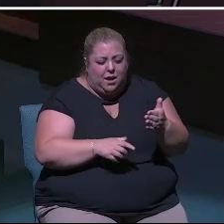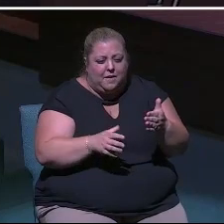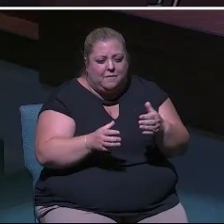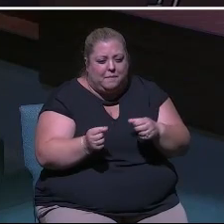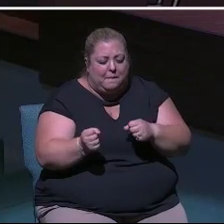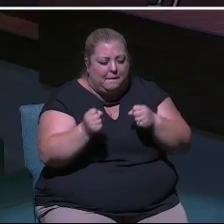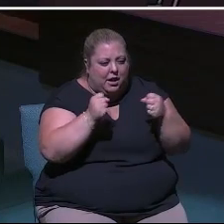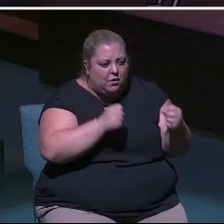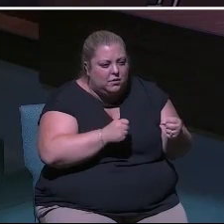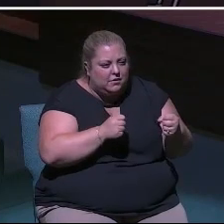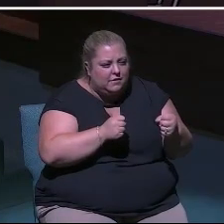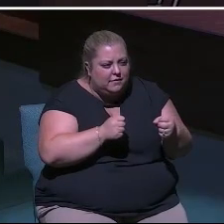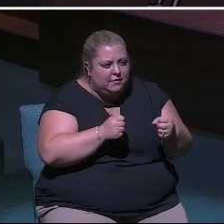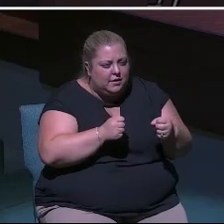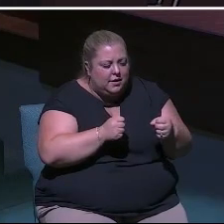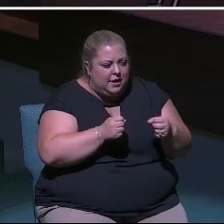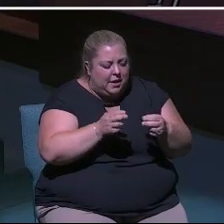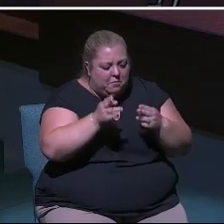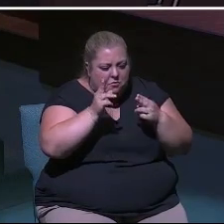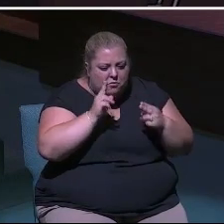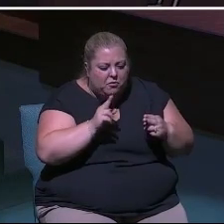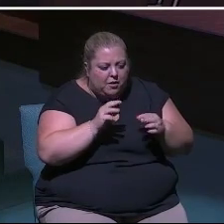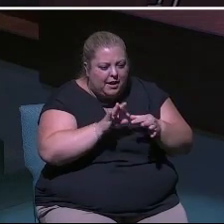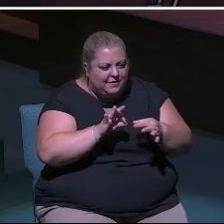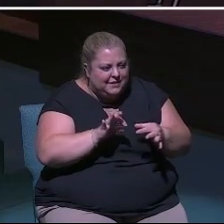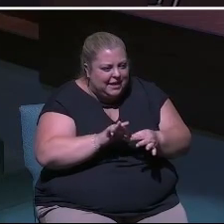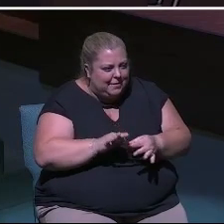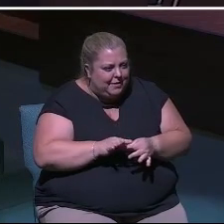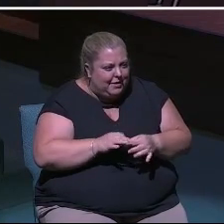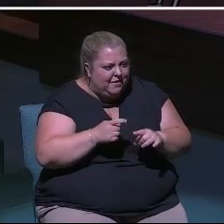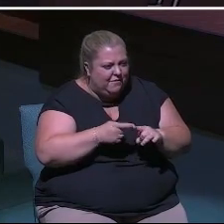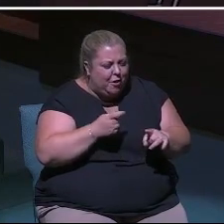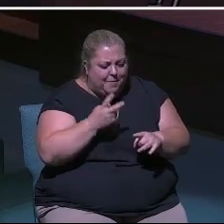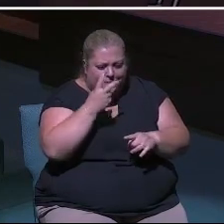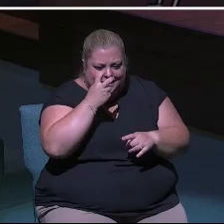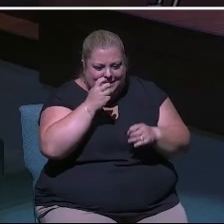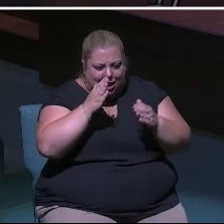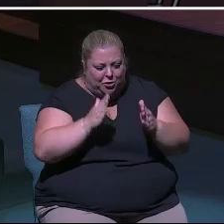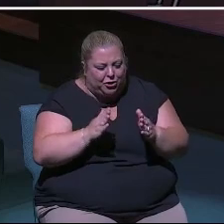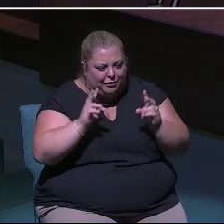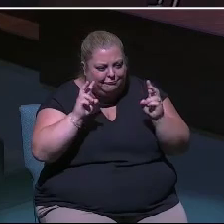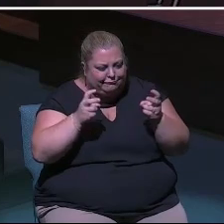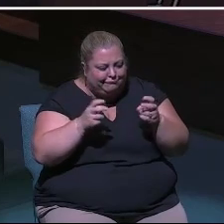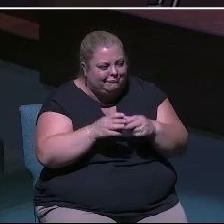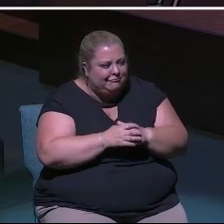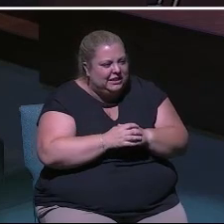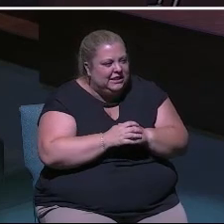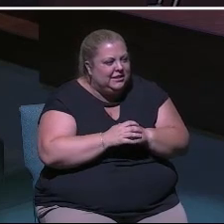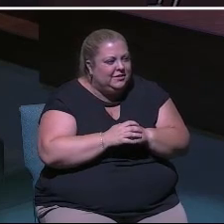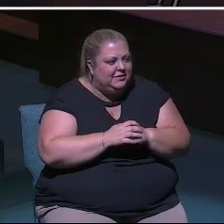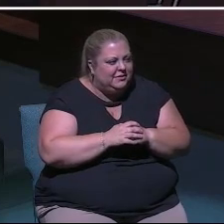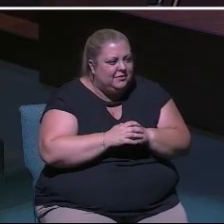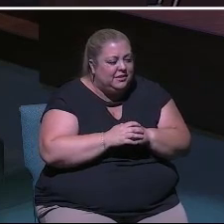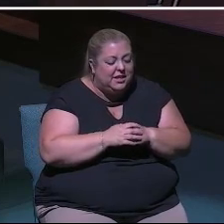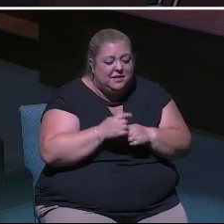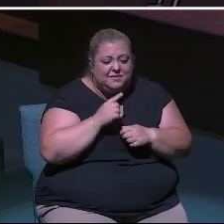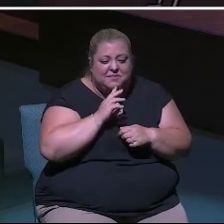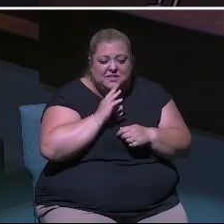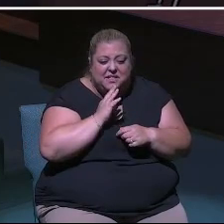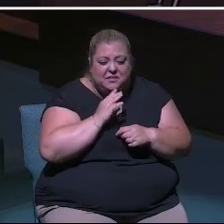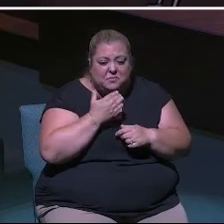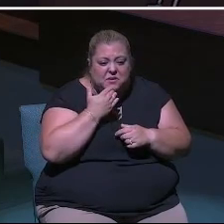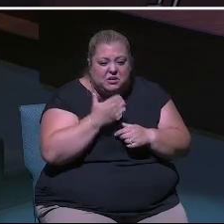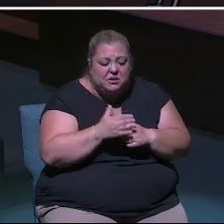statement from the doubter. It's true. I mean, he threw that out there. That's pretty good.